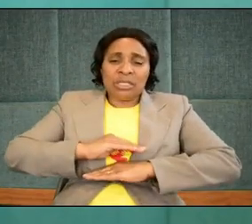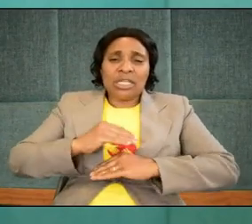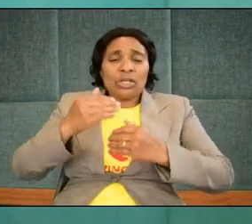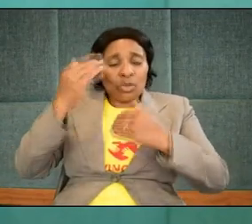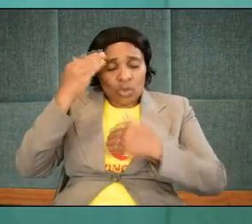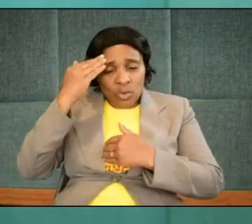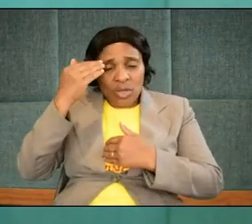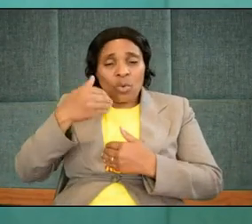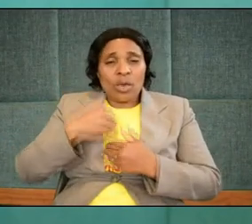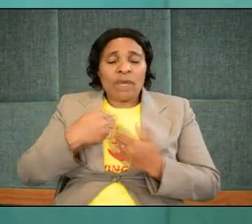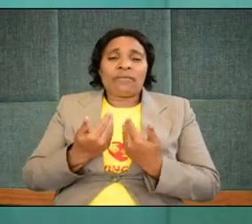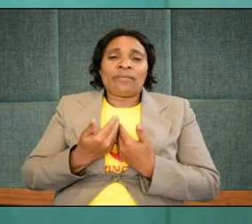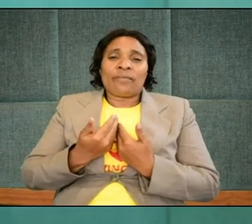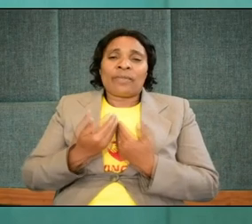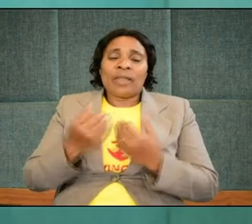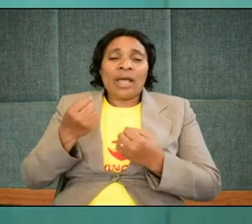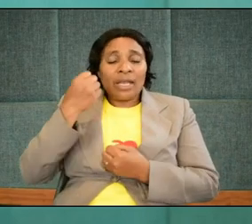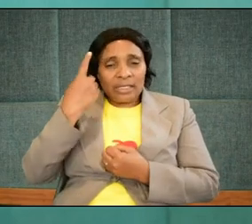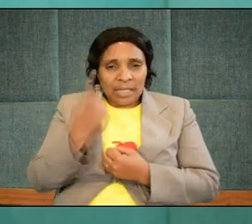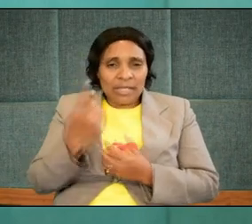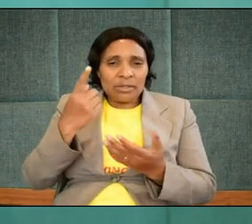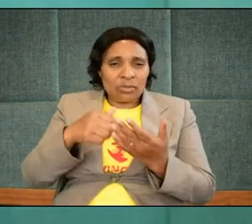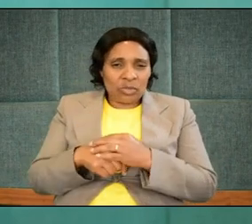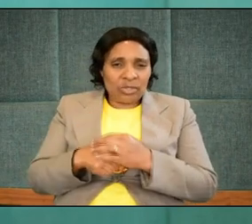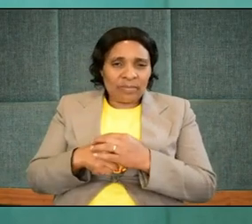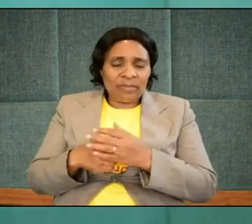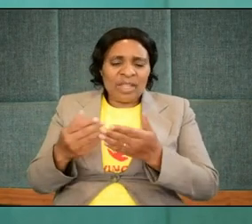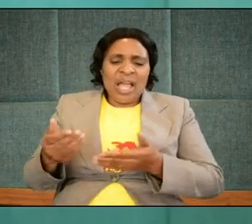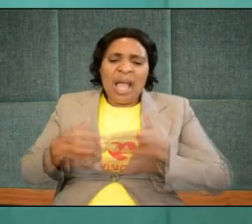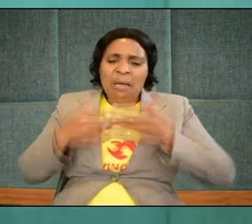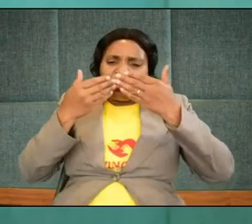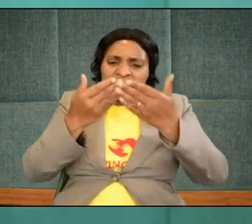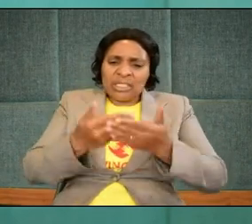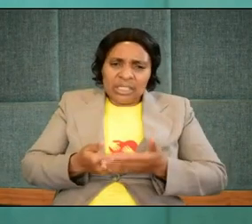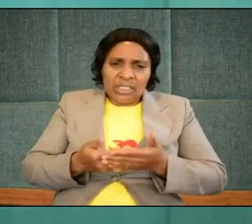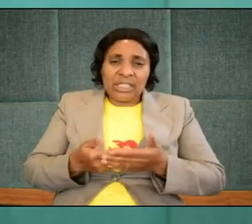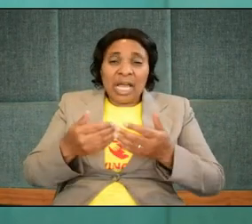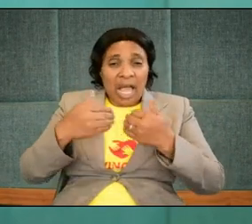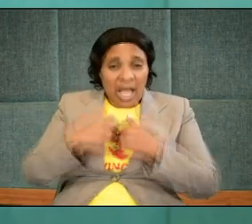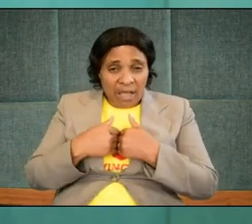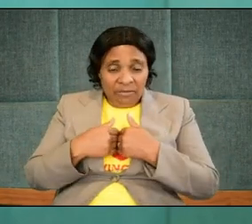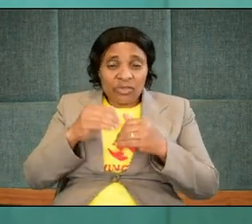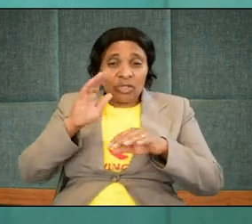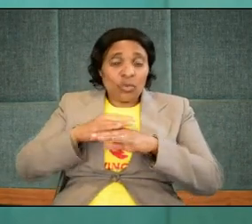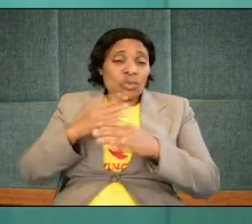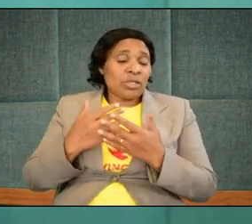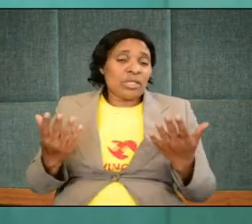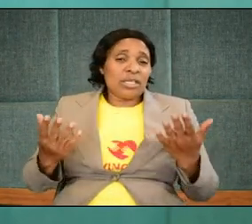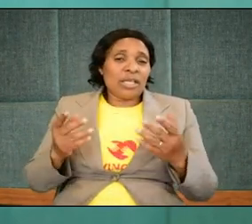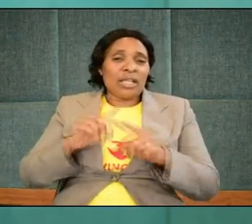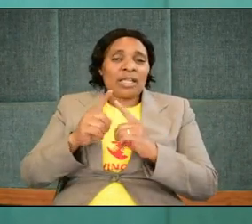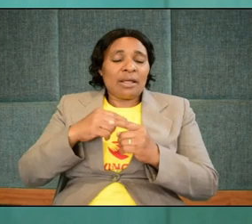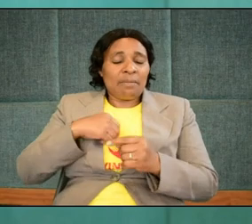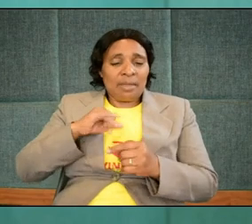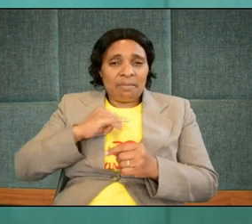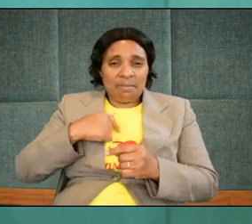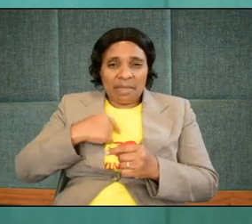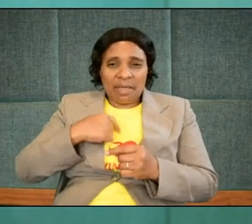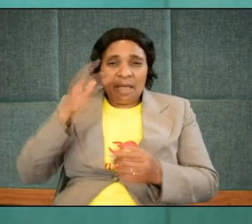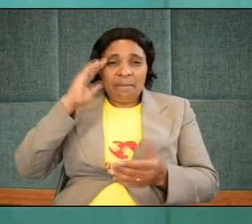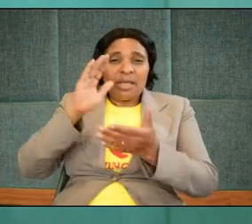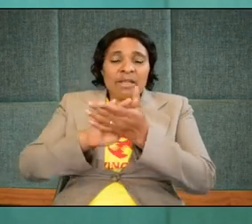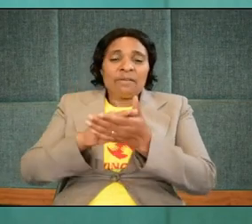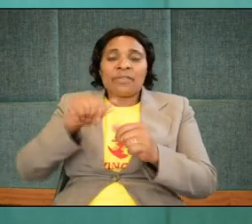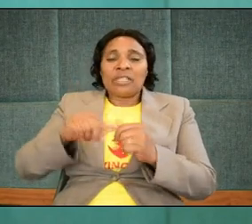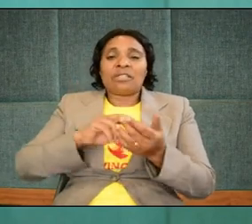have and understanding that, appreciating the fact that you have it is a good thing. And I believe that that